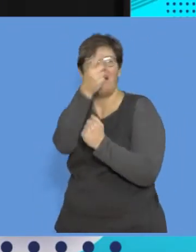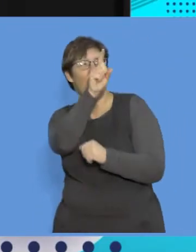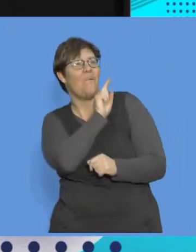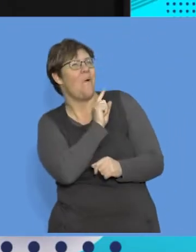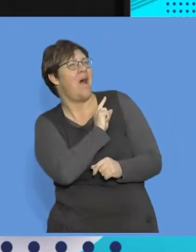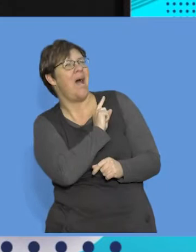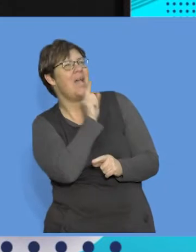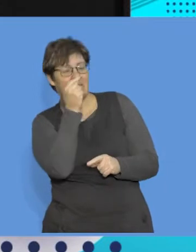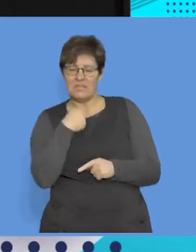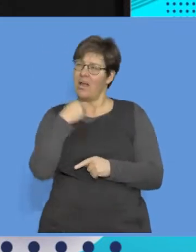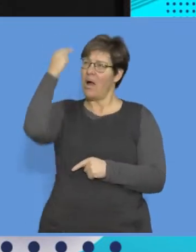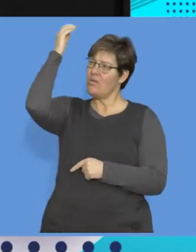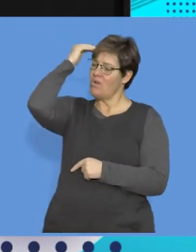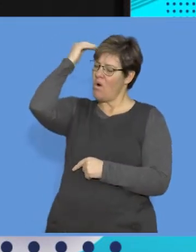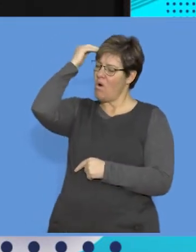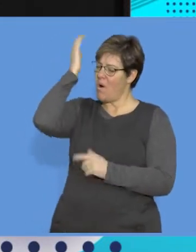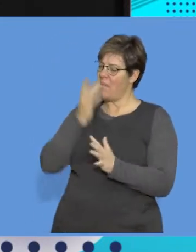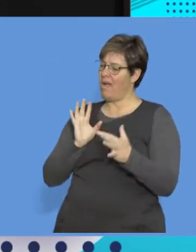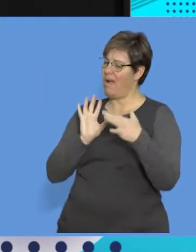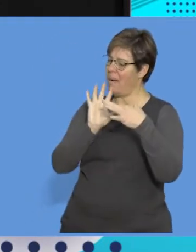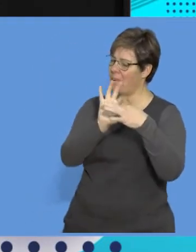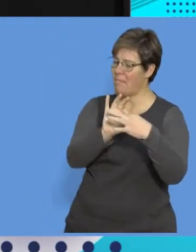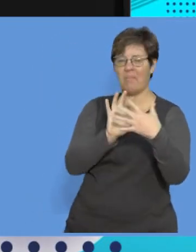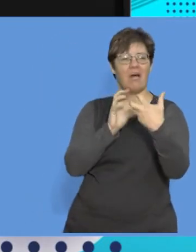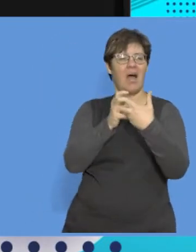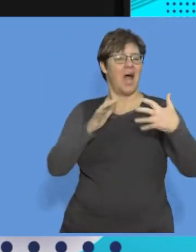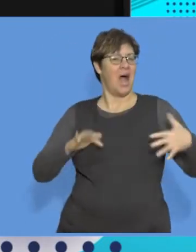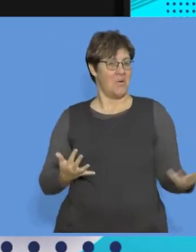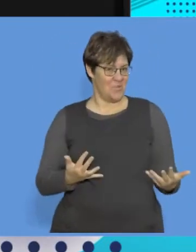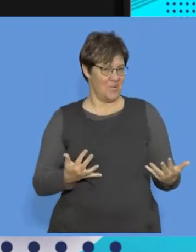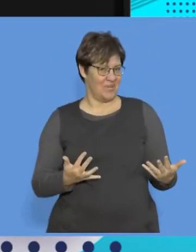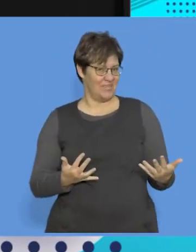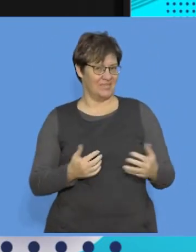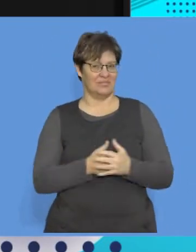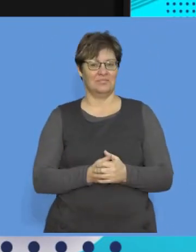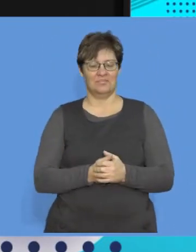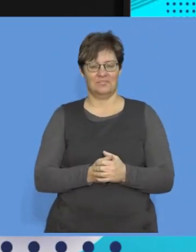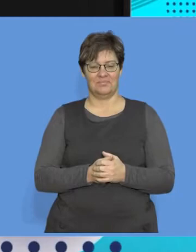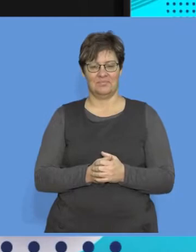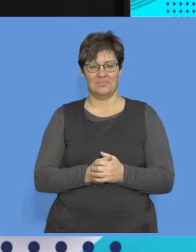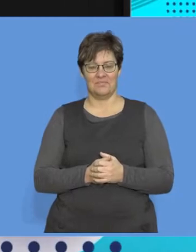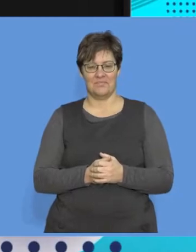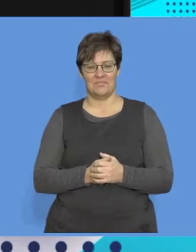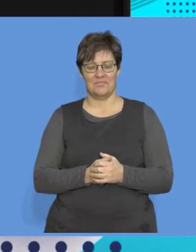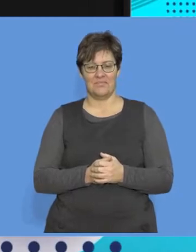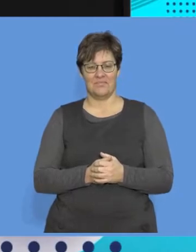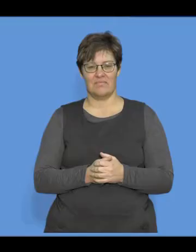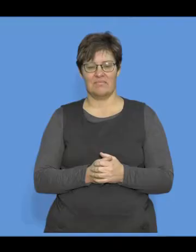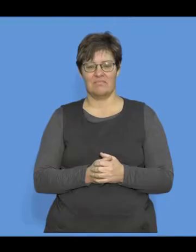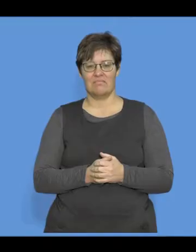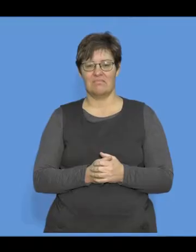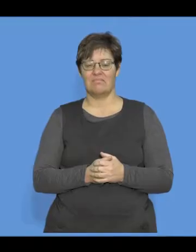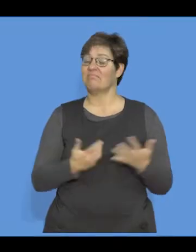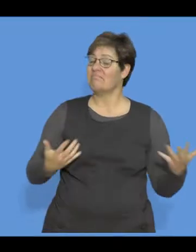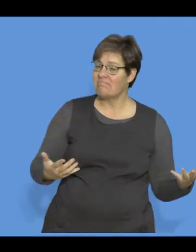can apply what you're reading and learning about in class to real situations. So here is